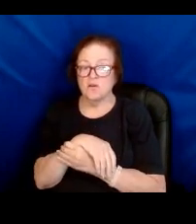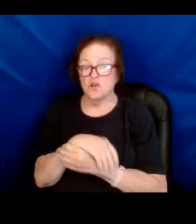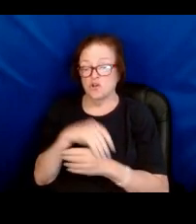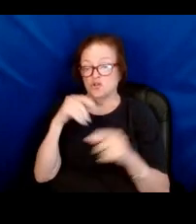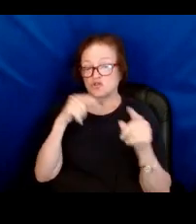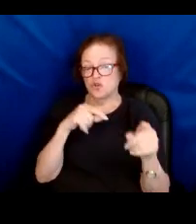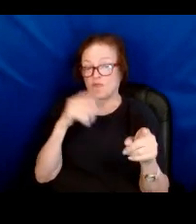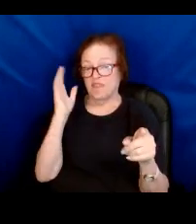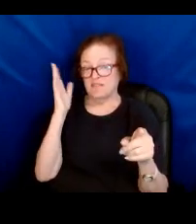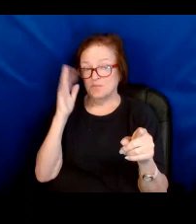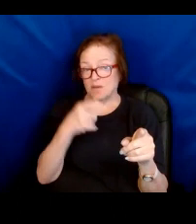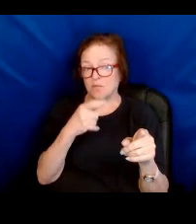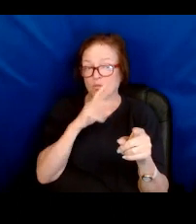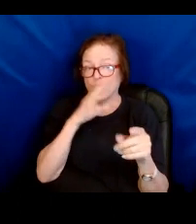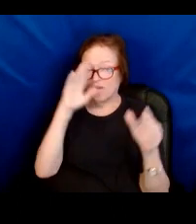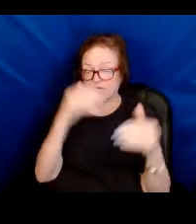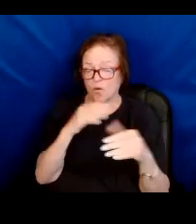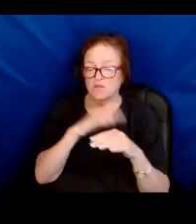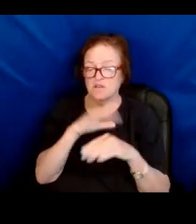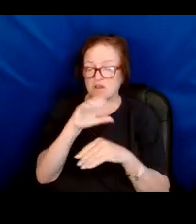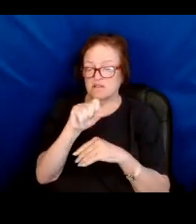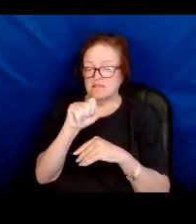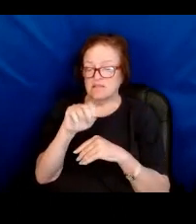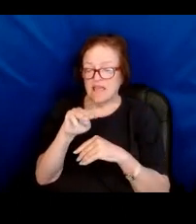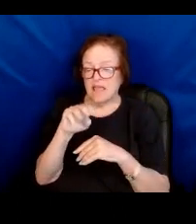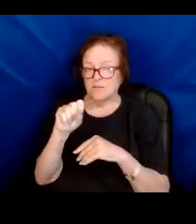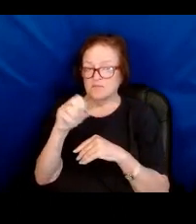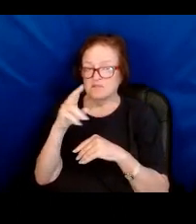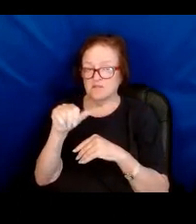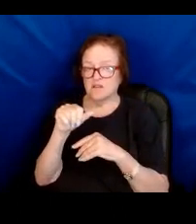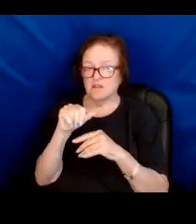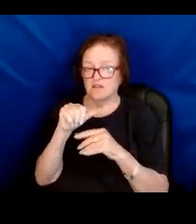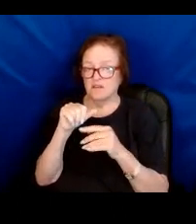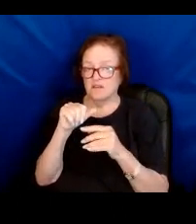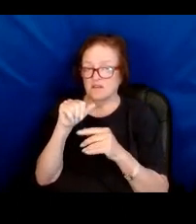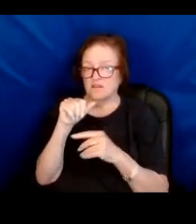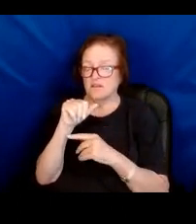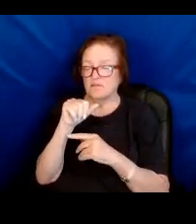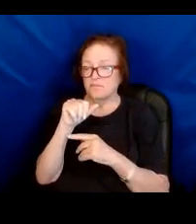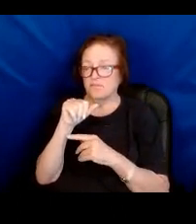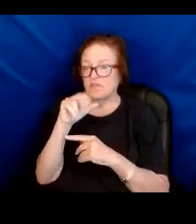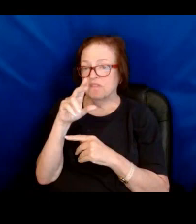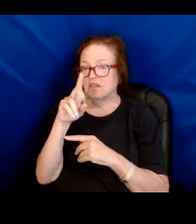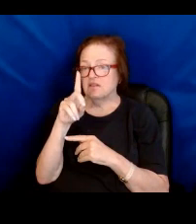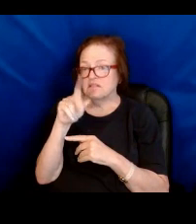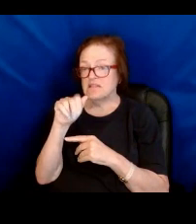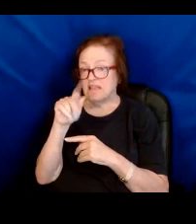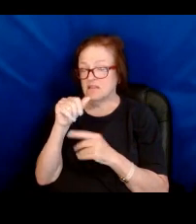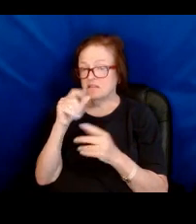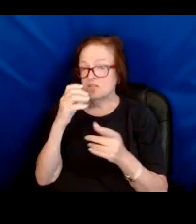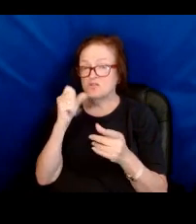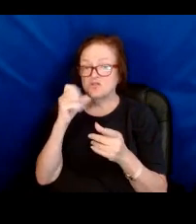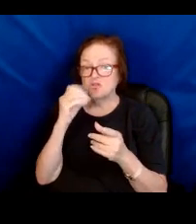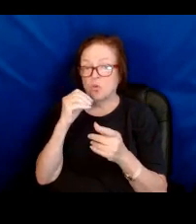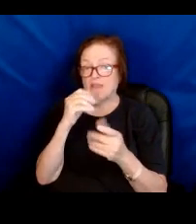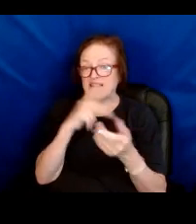we really focus though on the SAMHSA data, which gets care in 2 inpatient related settings. So it gets psychiatric